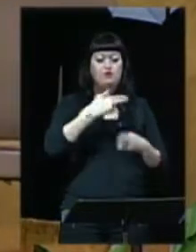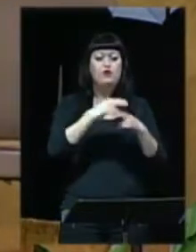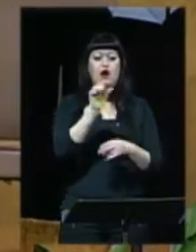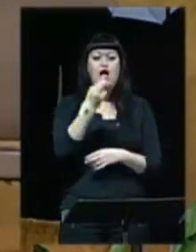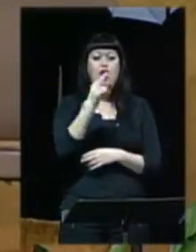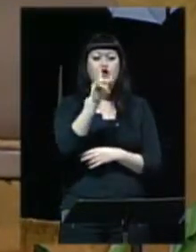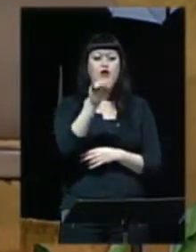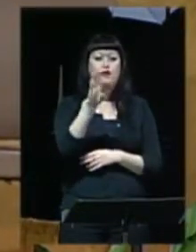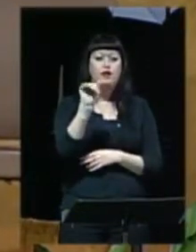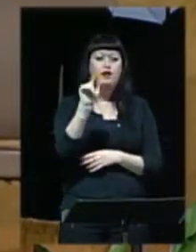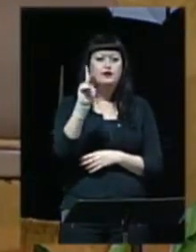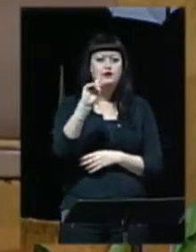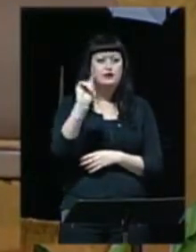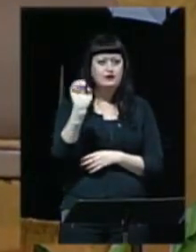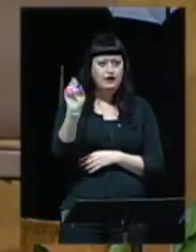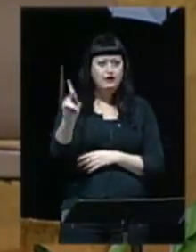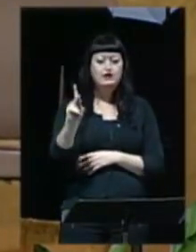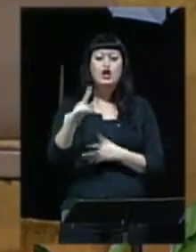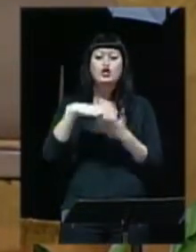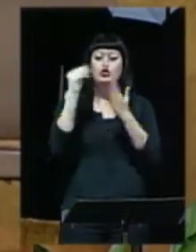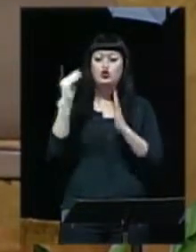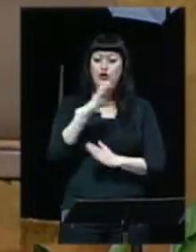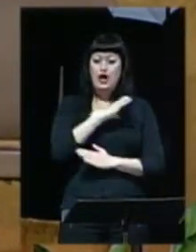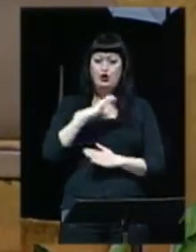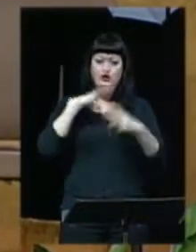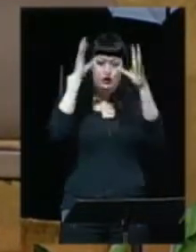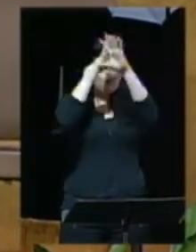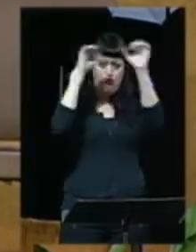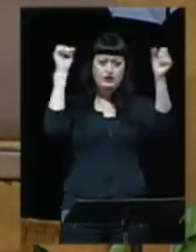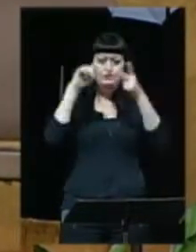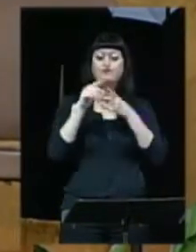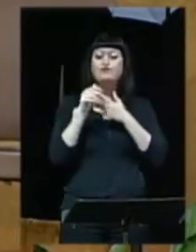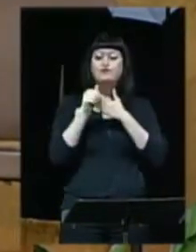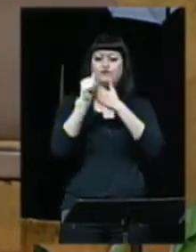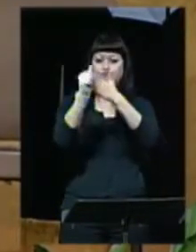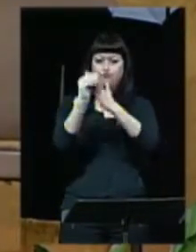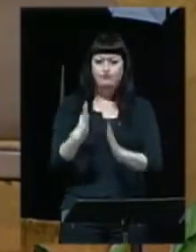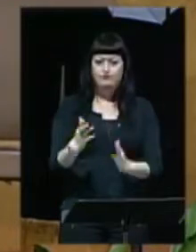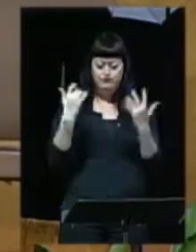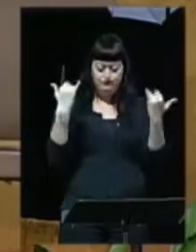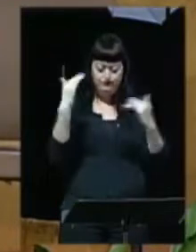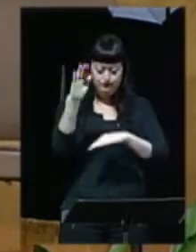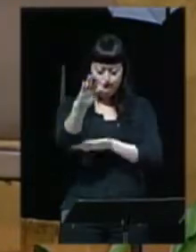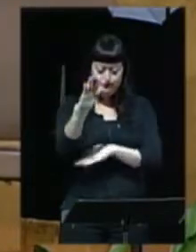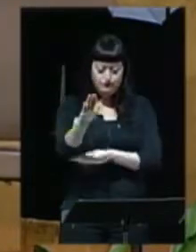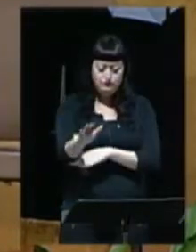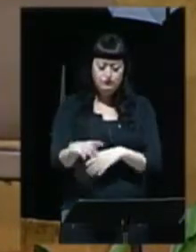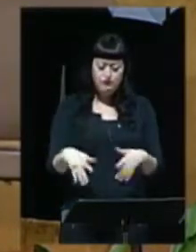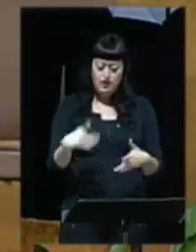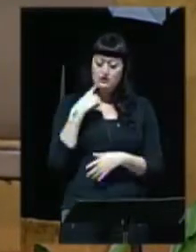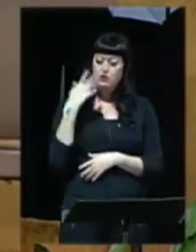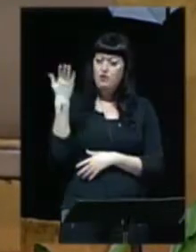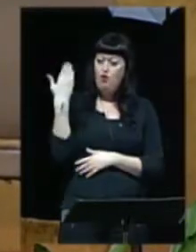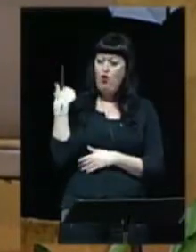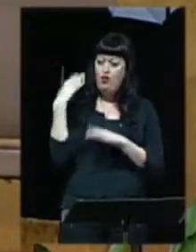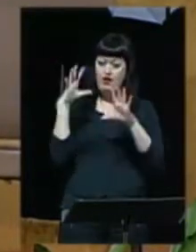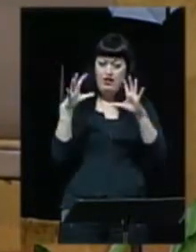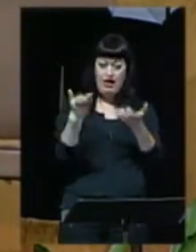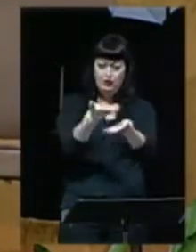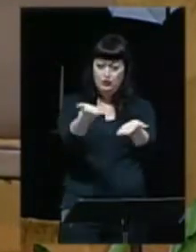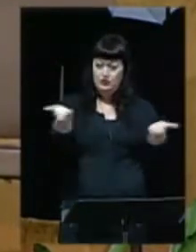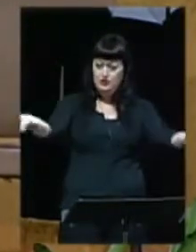Ashley Blazik, Student Council President and Master of Ceremony this afternoon. It has been said that the class you